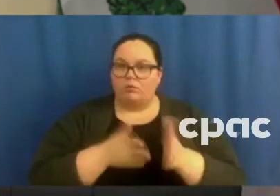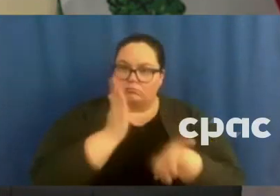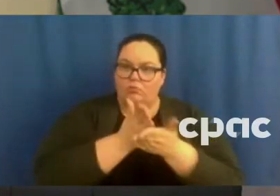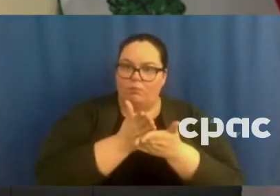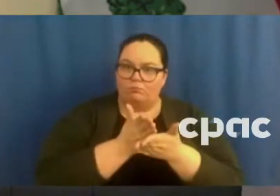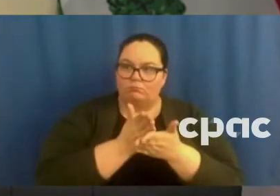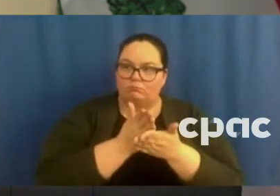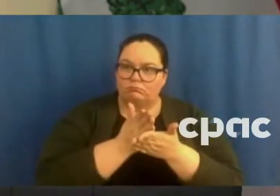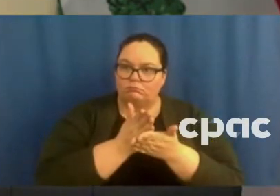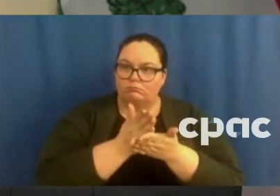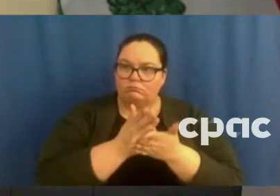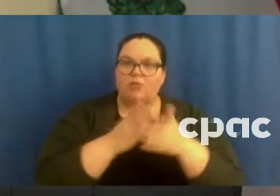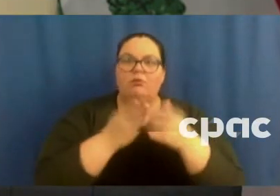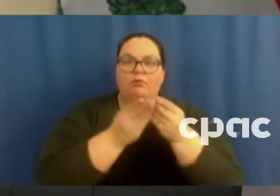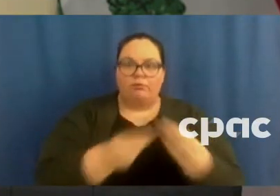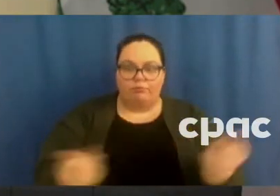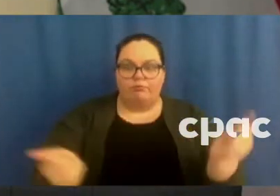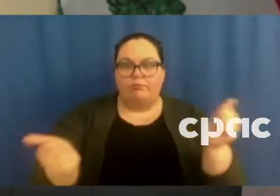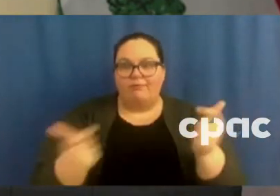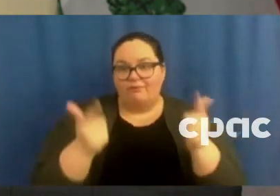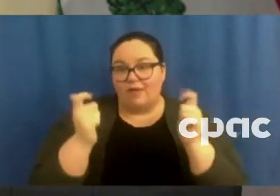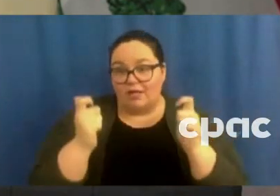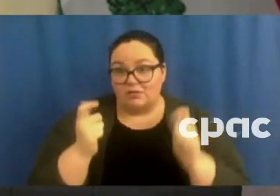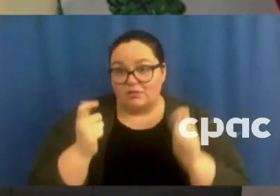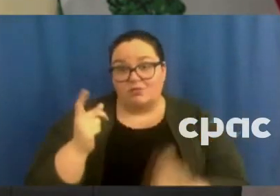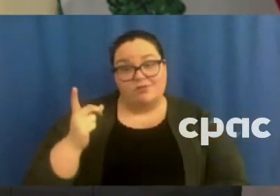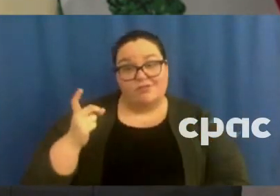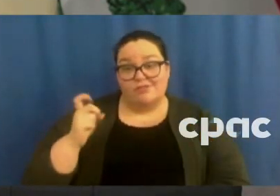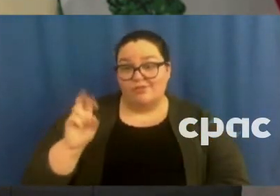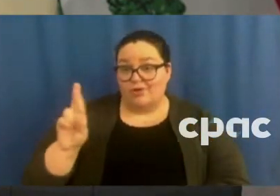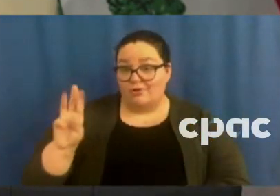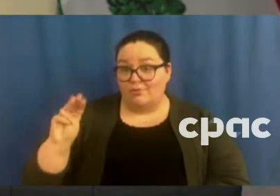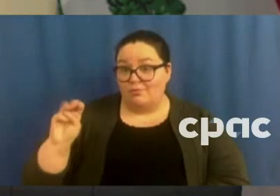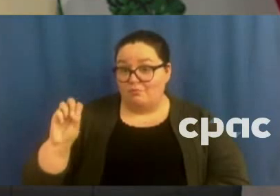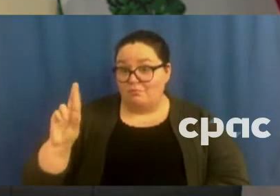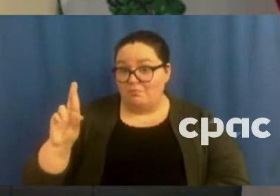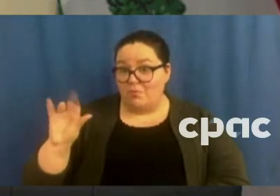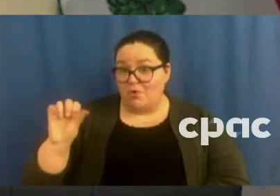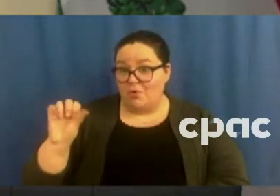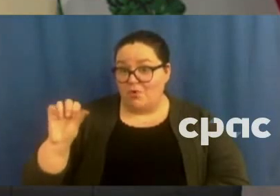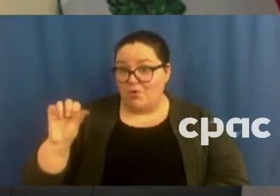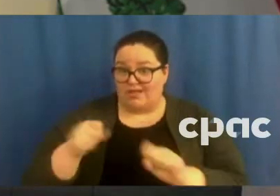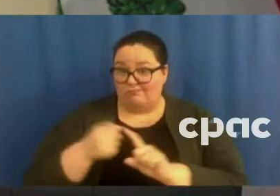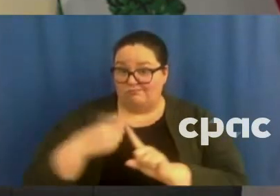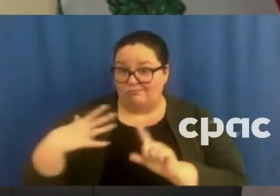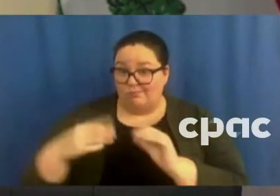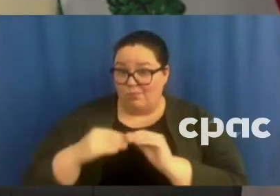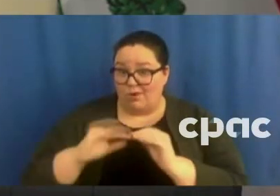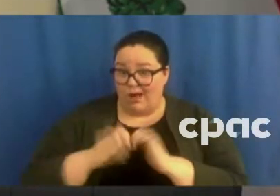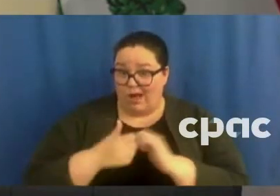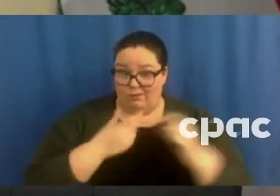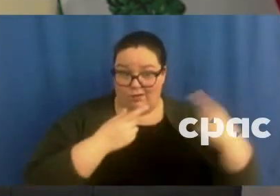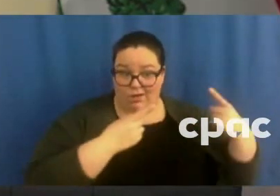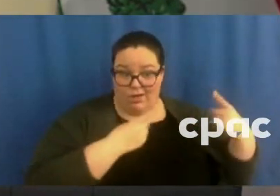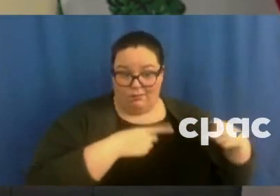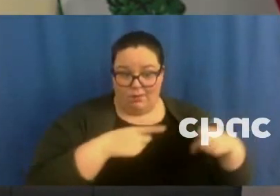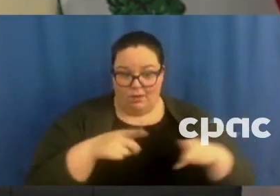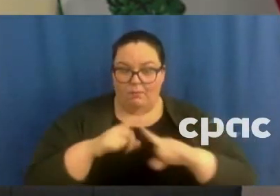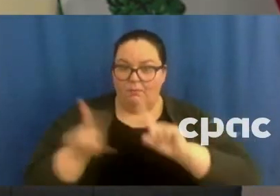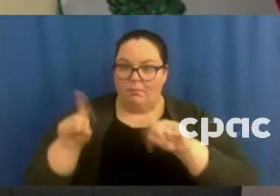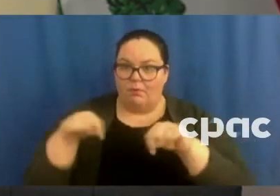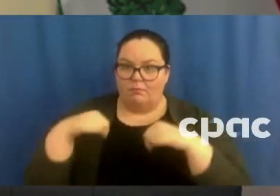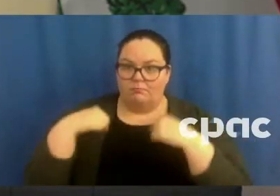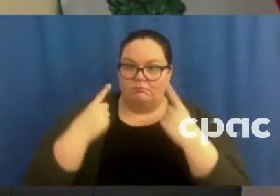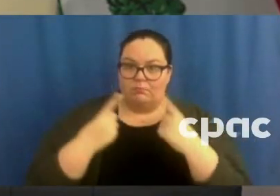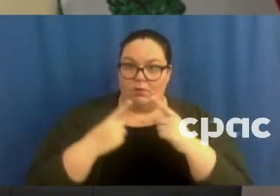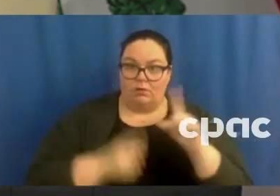where we're at. I think, Dr. Morrison can expand upon how we've gotten to here, but just over the last few days, we've had the initial